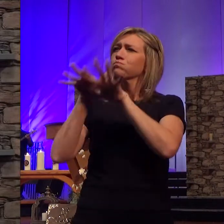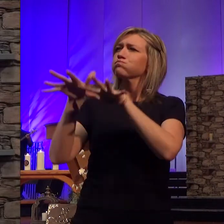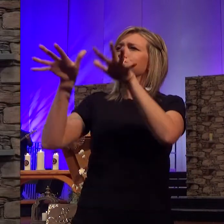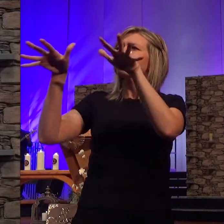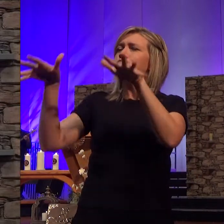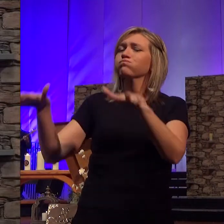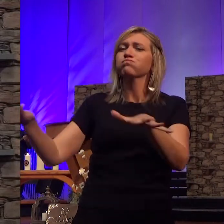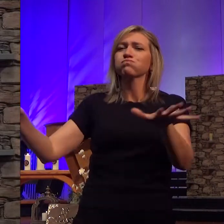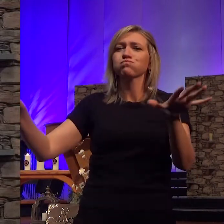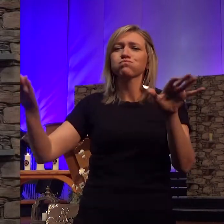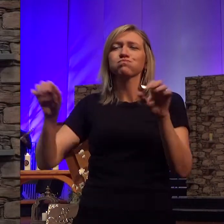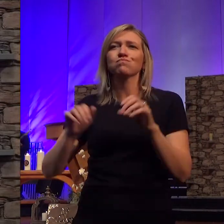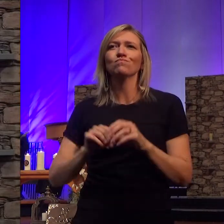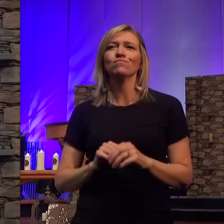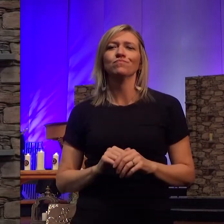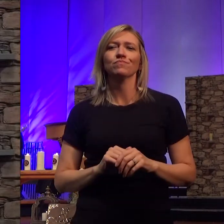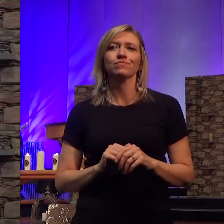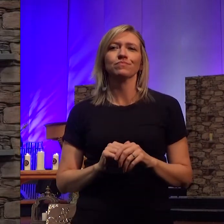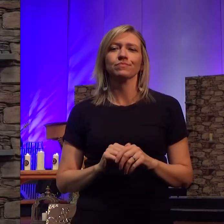fountains,